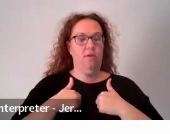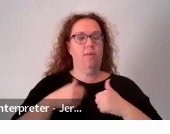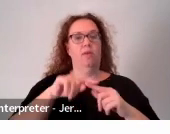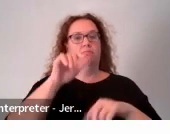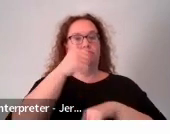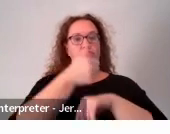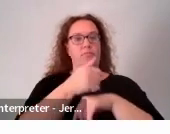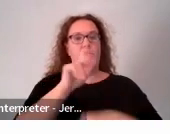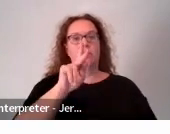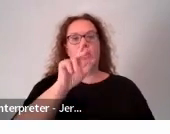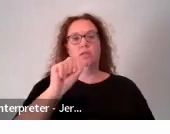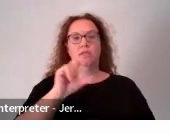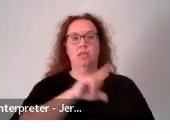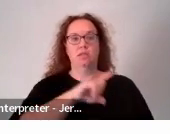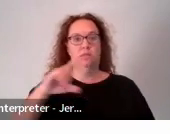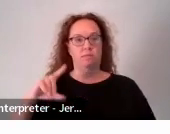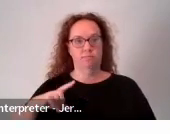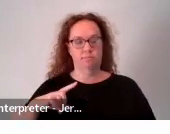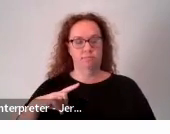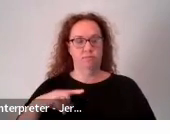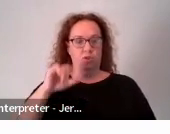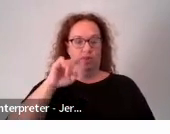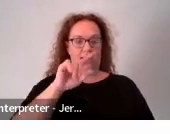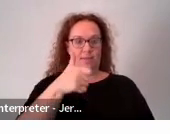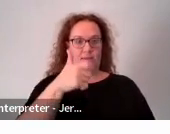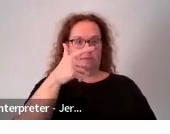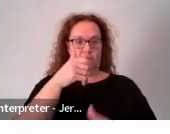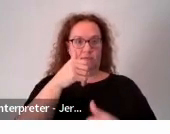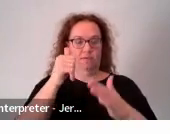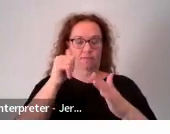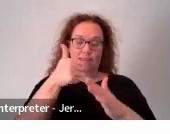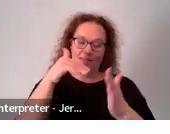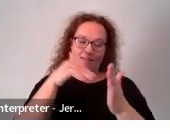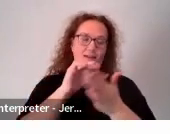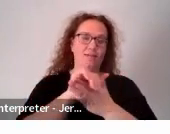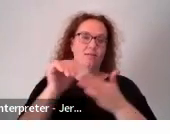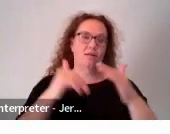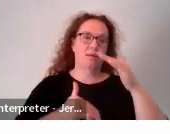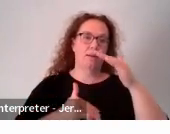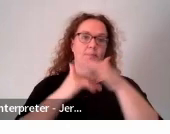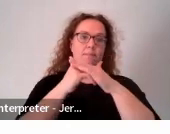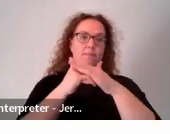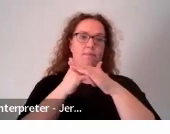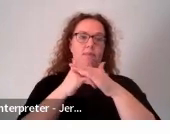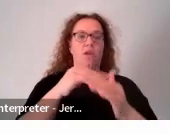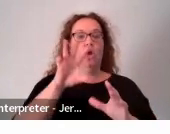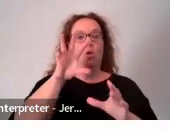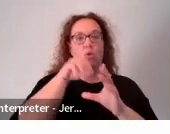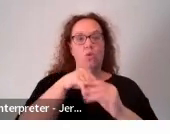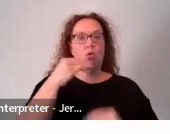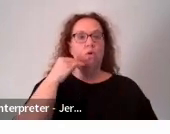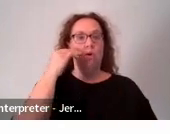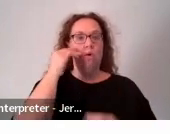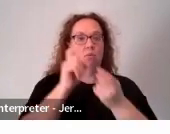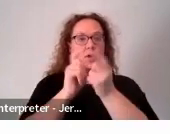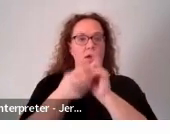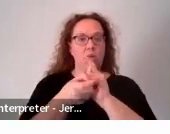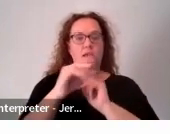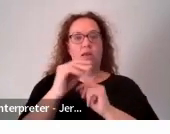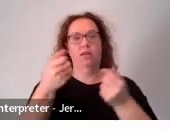the Kansas legislature. So this $10,000 limit includes both home modifications and